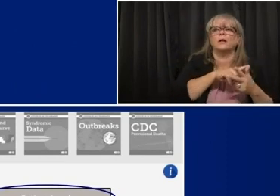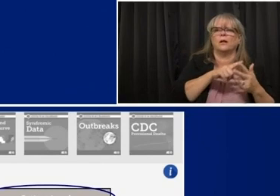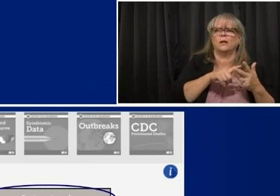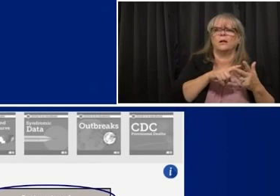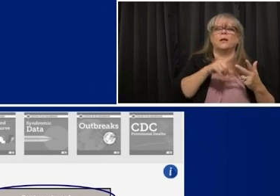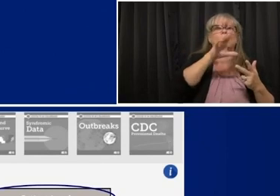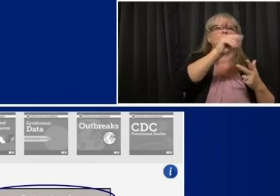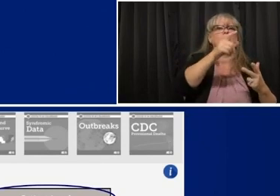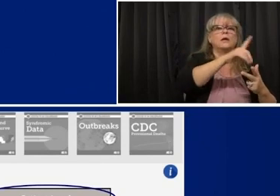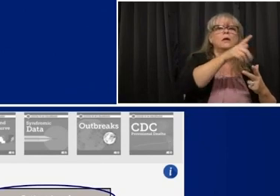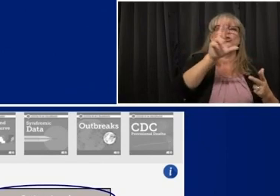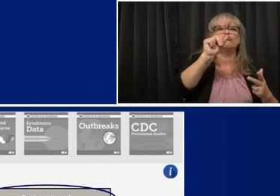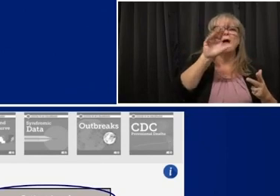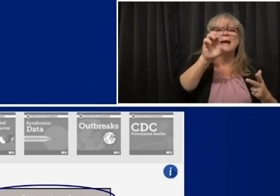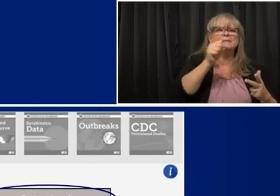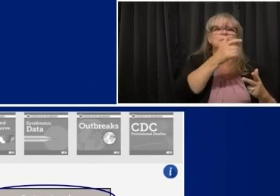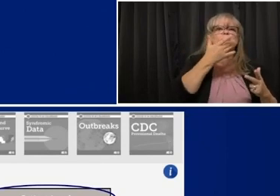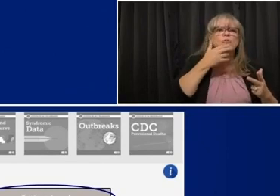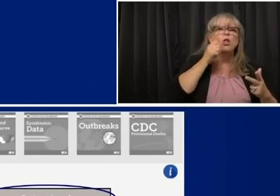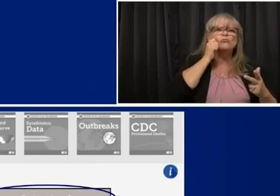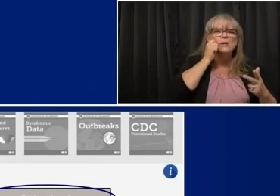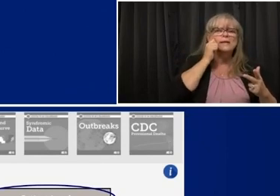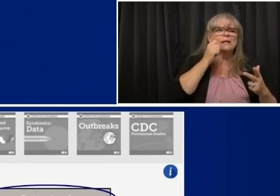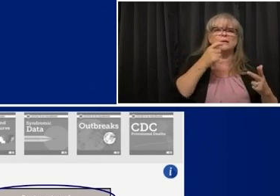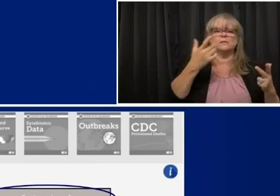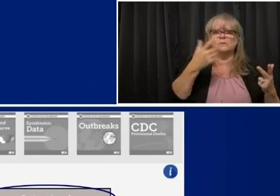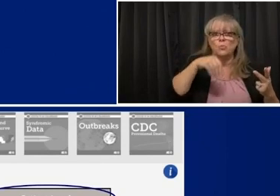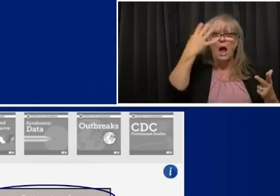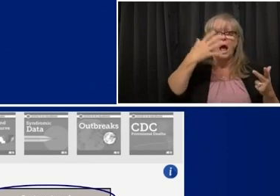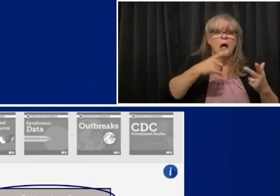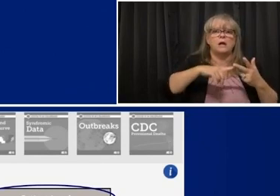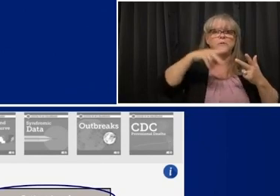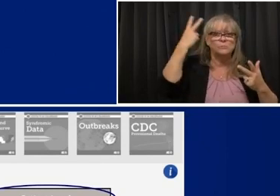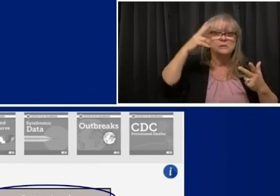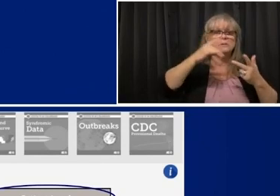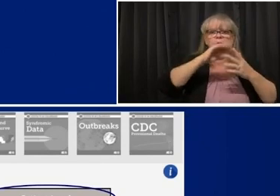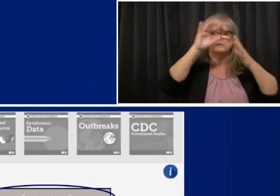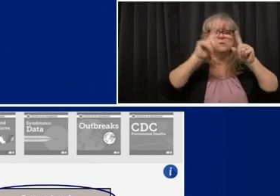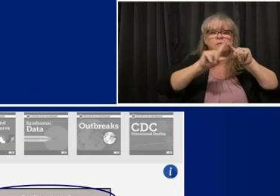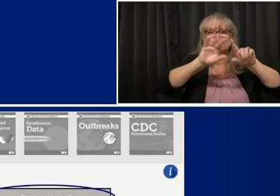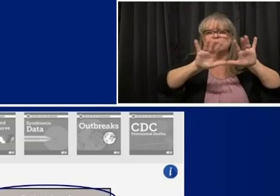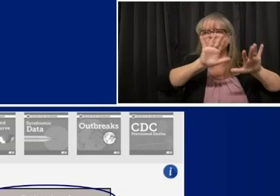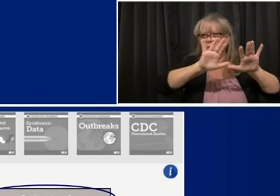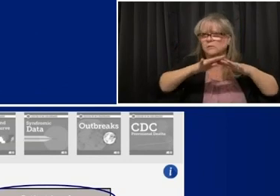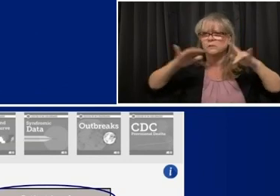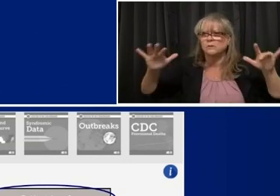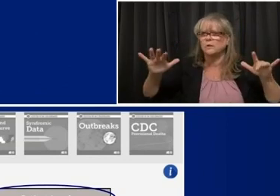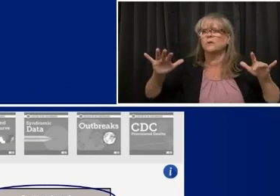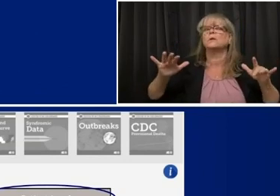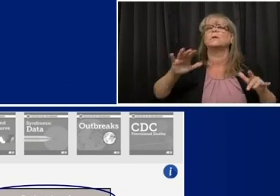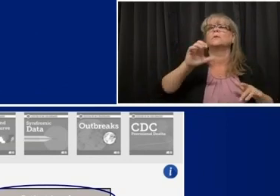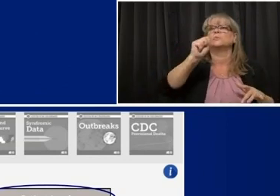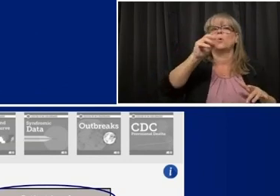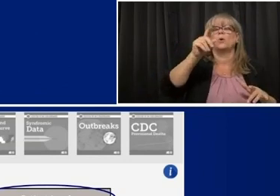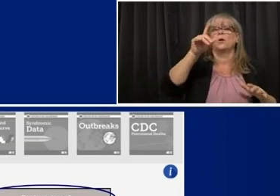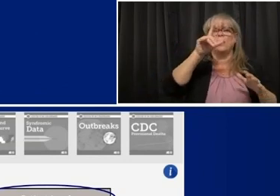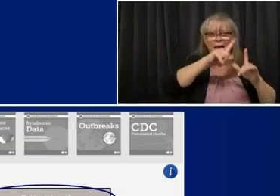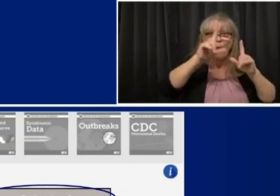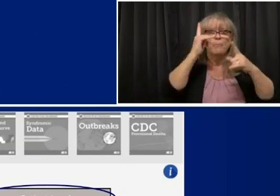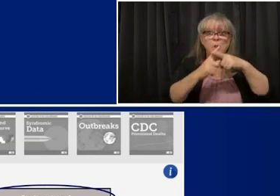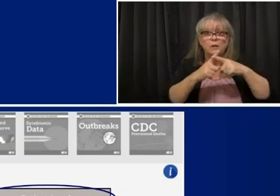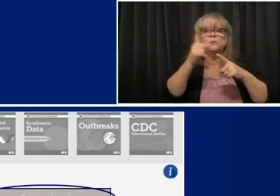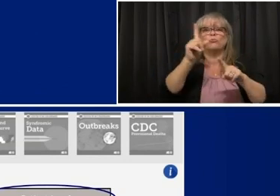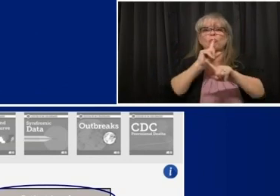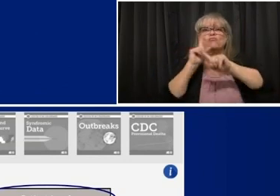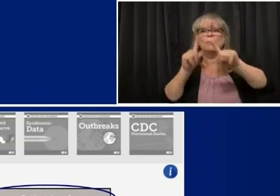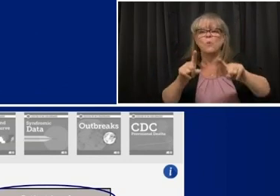data shows us where individuals have gone after their hospitalization. So it shows us if individuals have gone home, if those individuals have died,